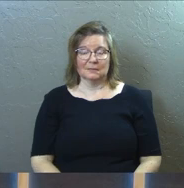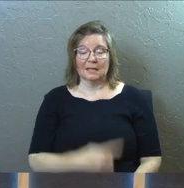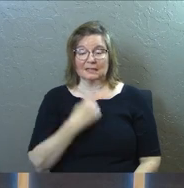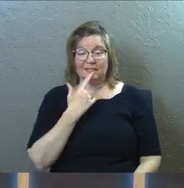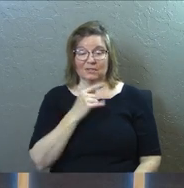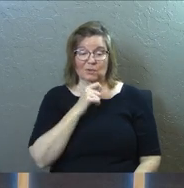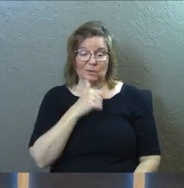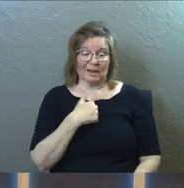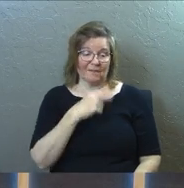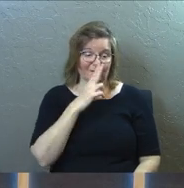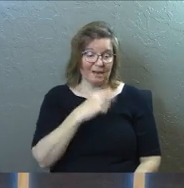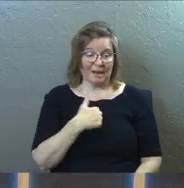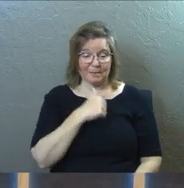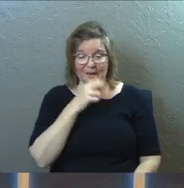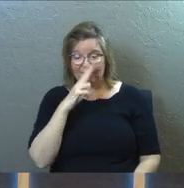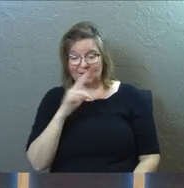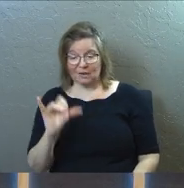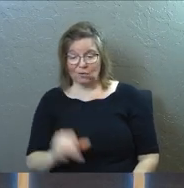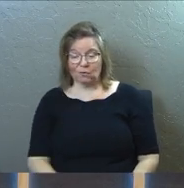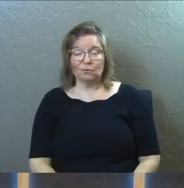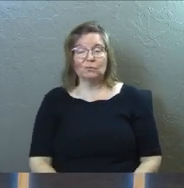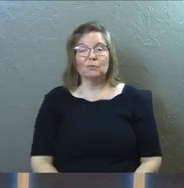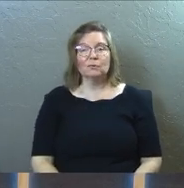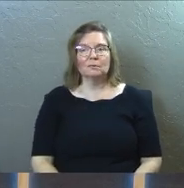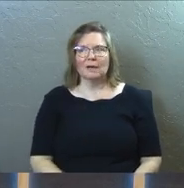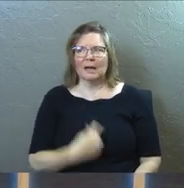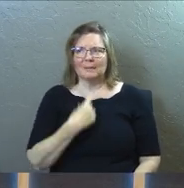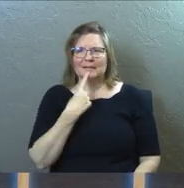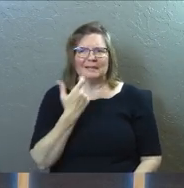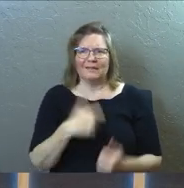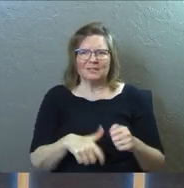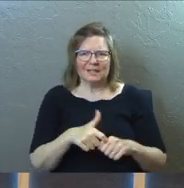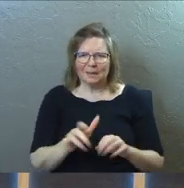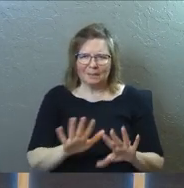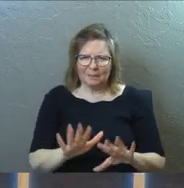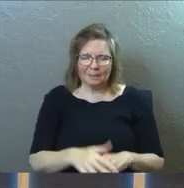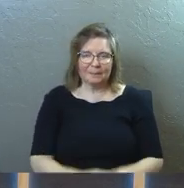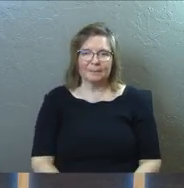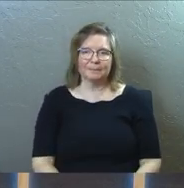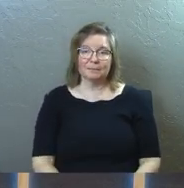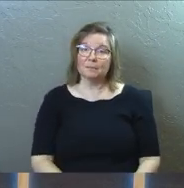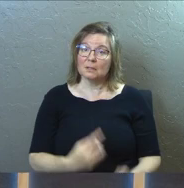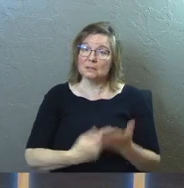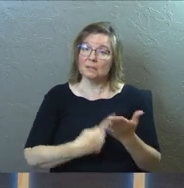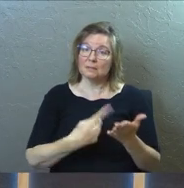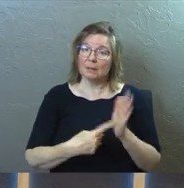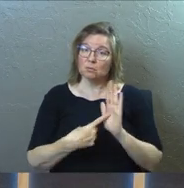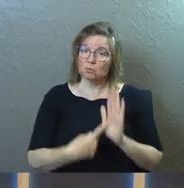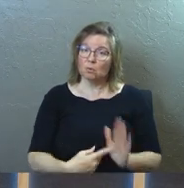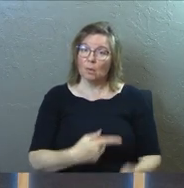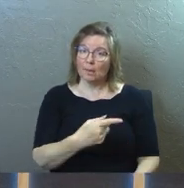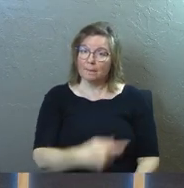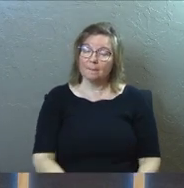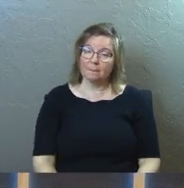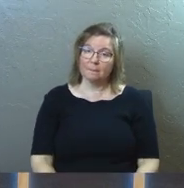And say, if you don't get to have fun, I'm not going to have fun either. I'm not saying every time. But sometimes to show